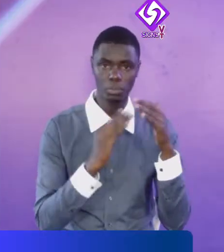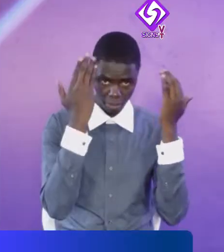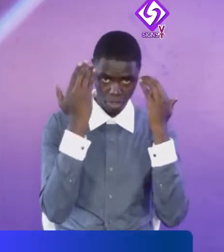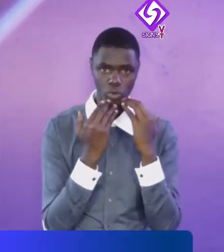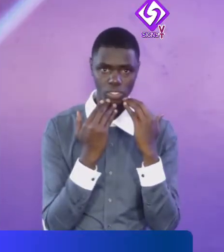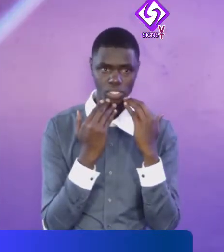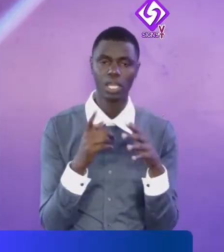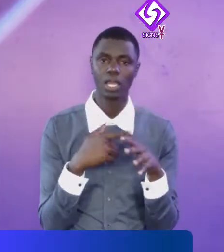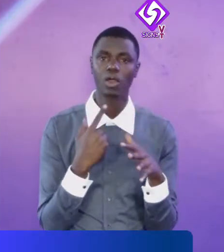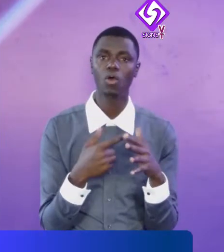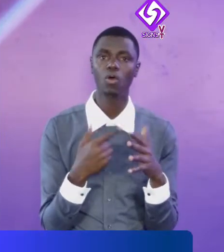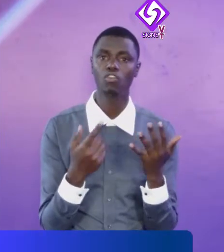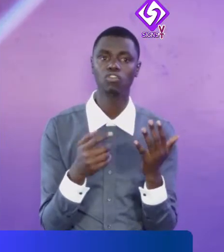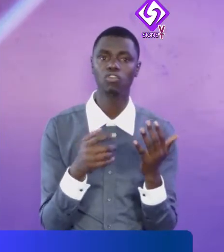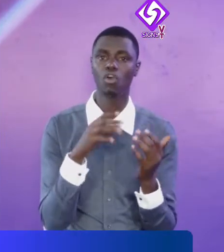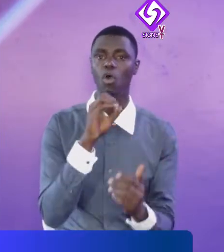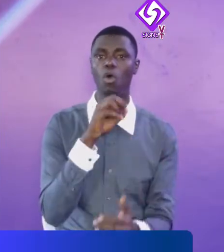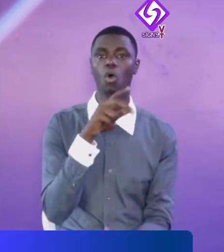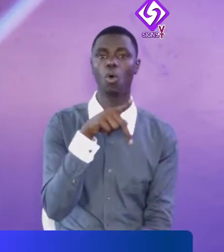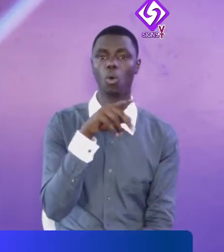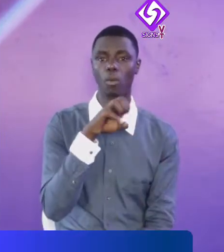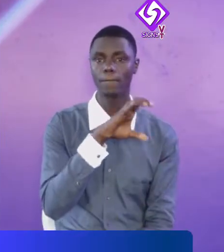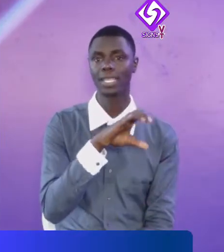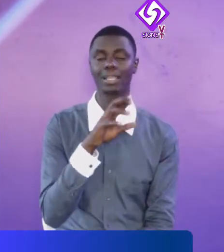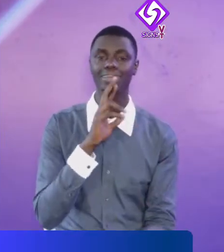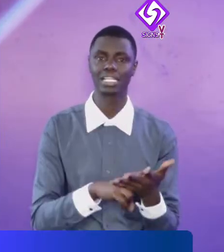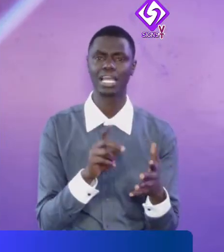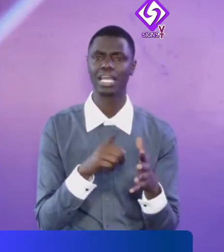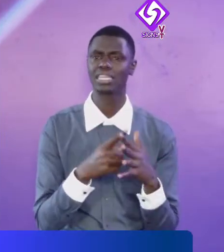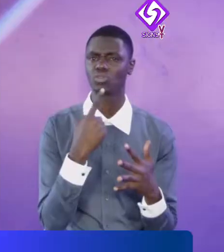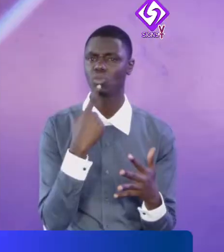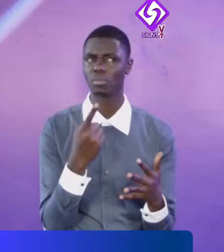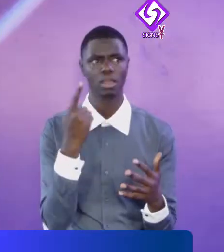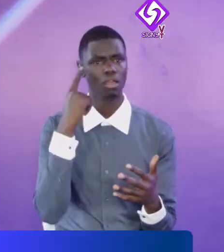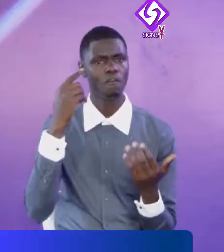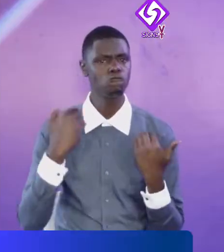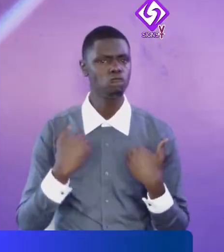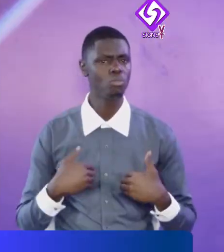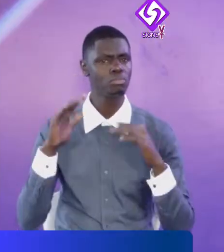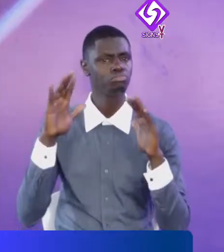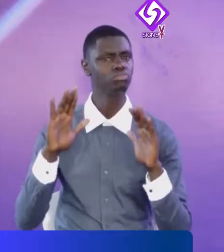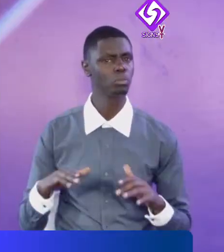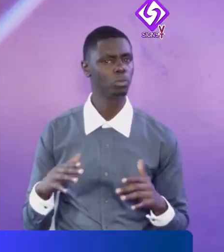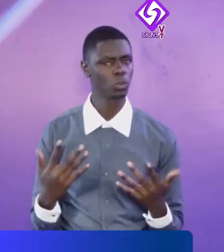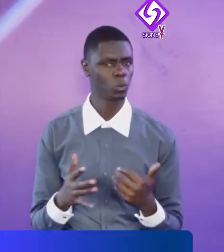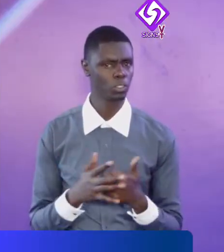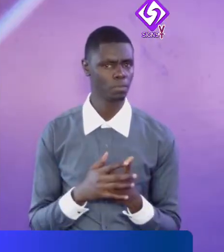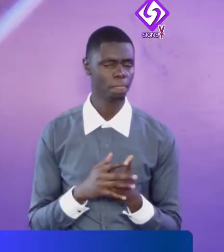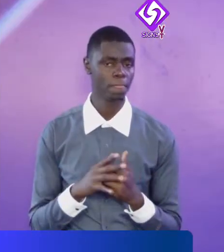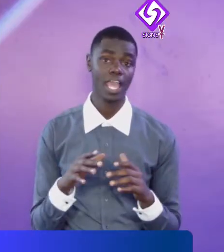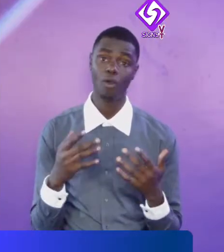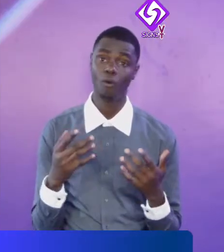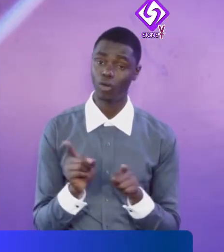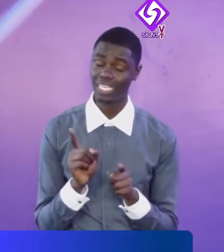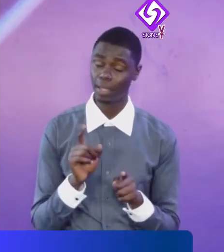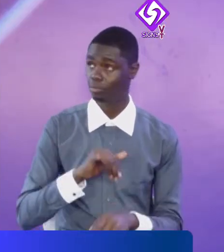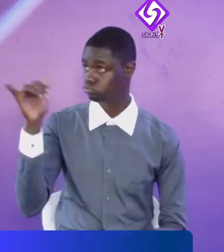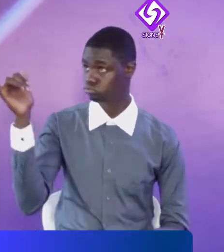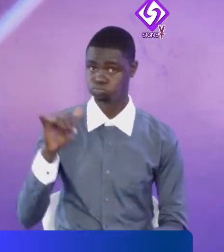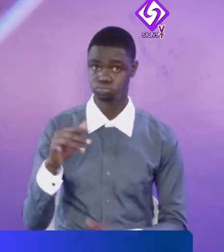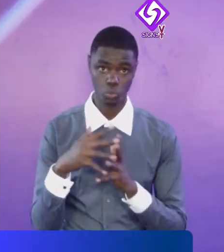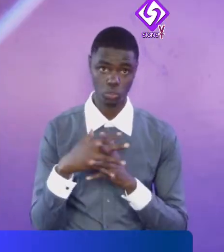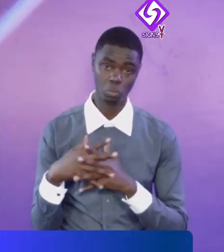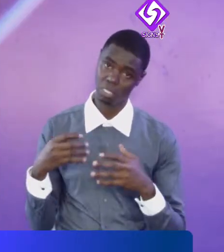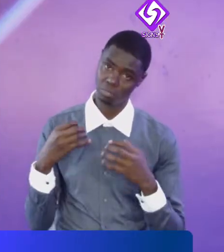Opaque results, opaque. And then let me tell you, Alan, for me, what is important, which I'll do when I come back from the US, I